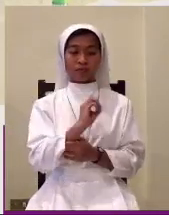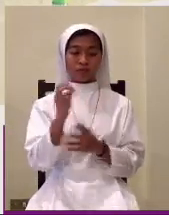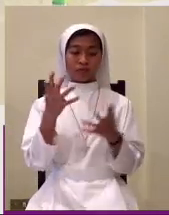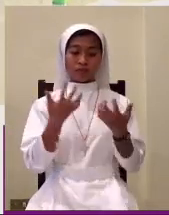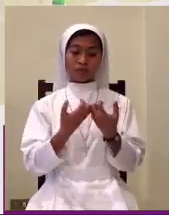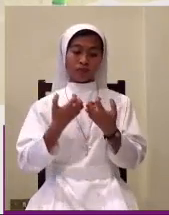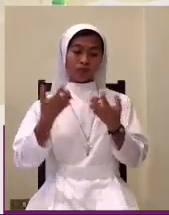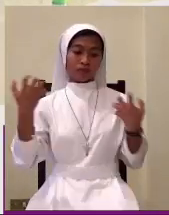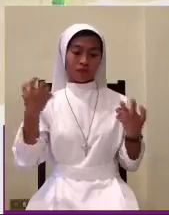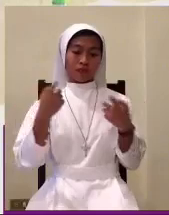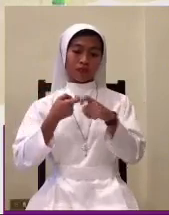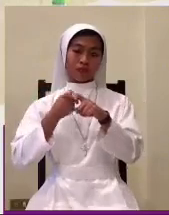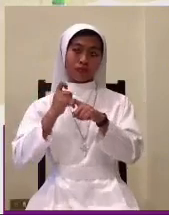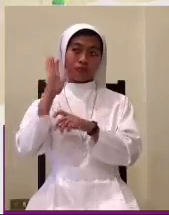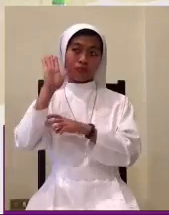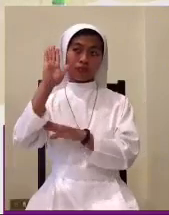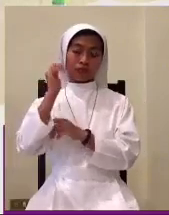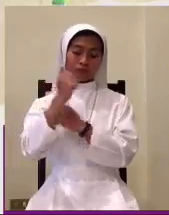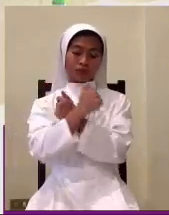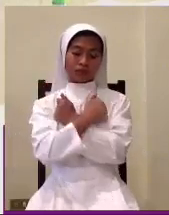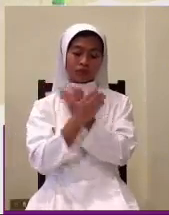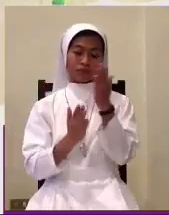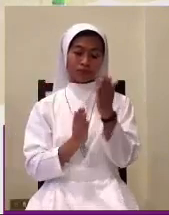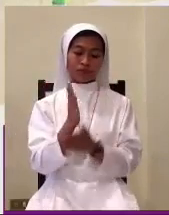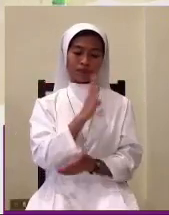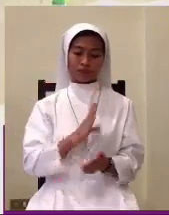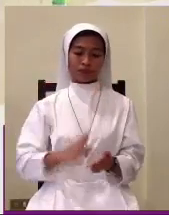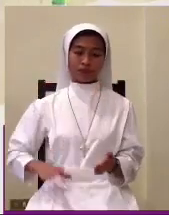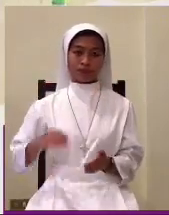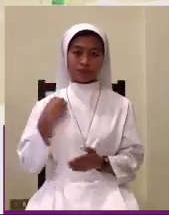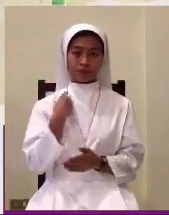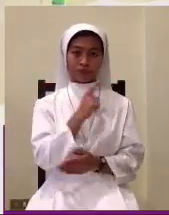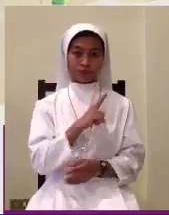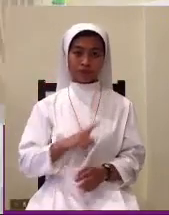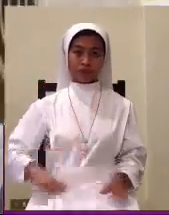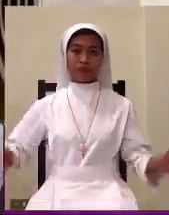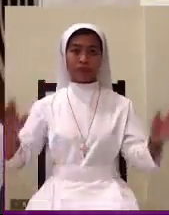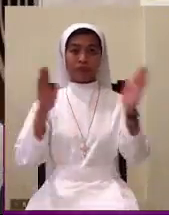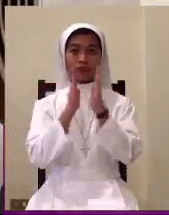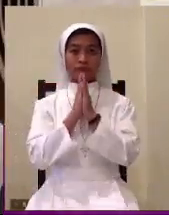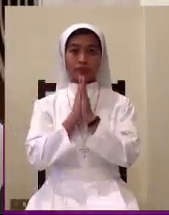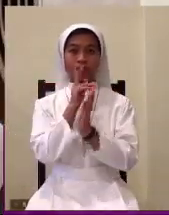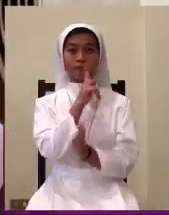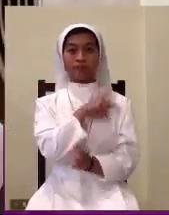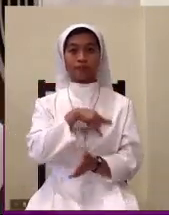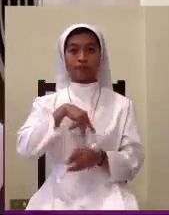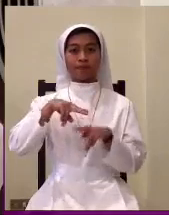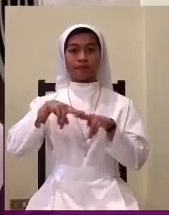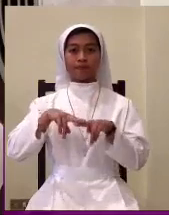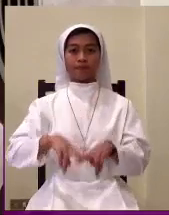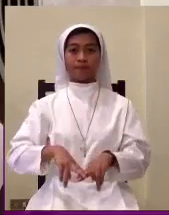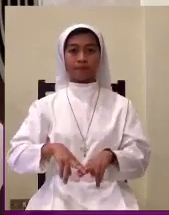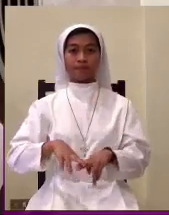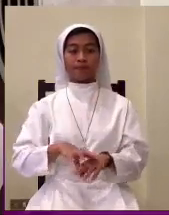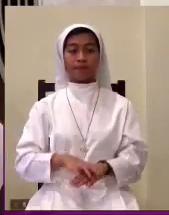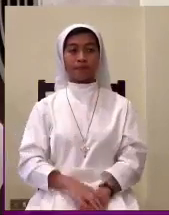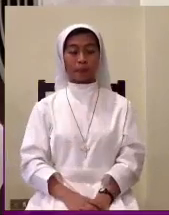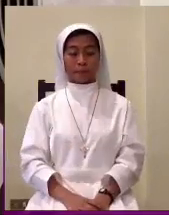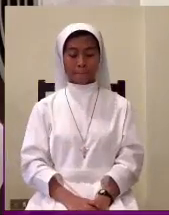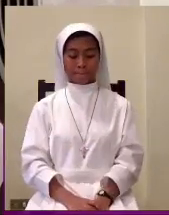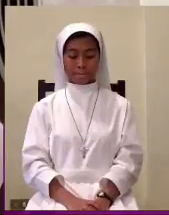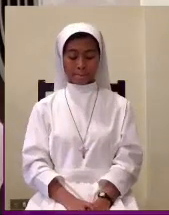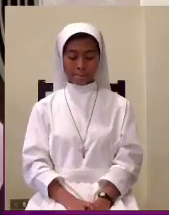your love. Through Christ our Lord. Amen. Please be seated for the liturgy of the Eucharist.